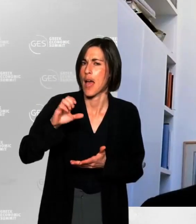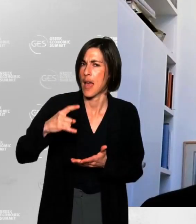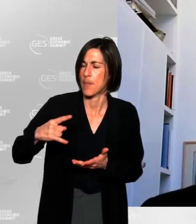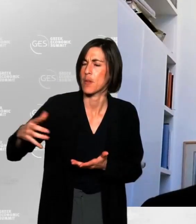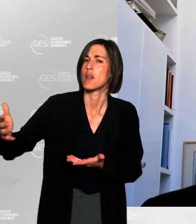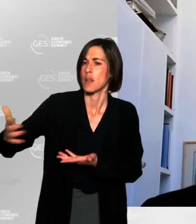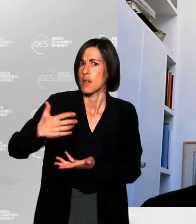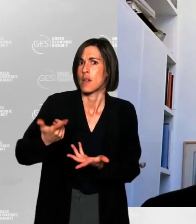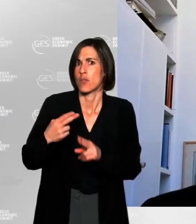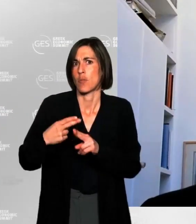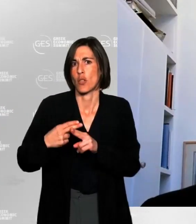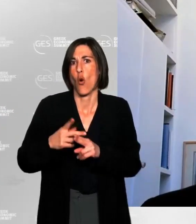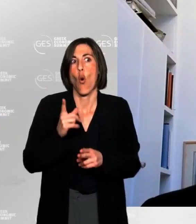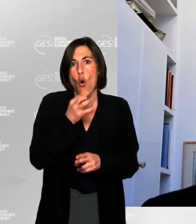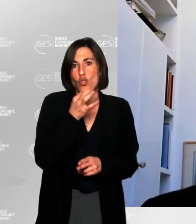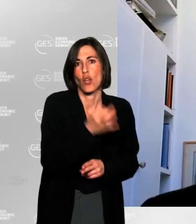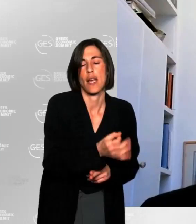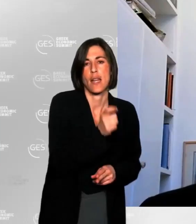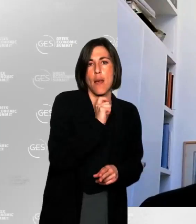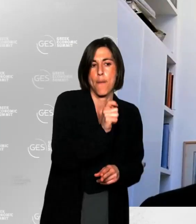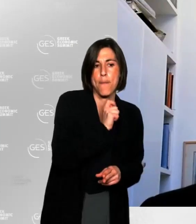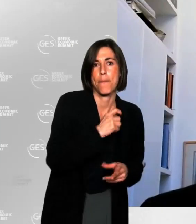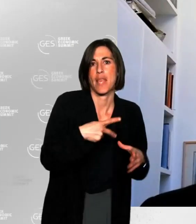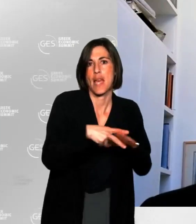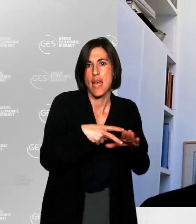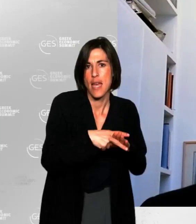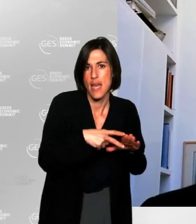bankers, especially German central bankers, seem to think.